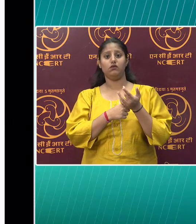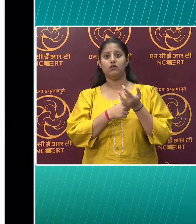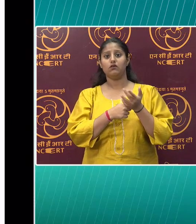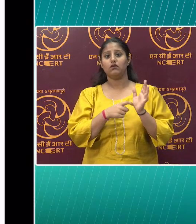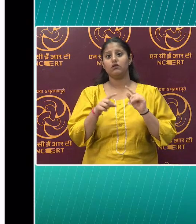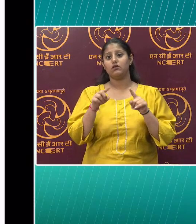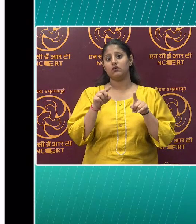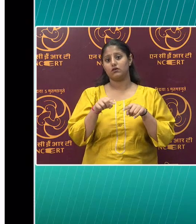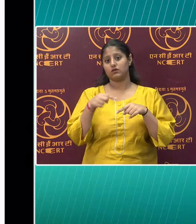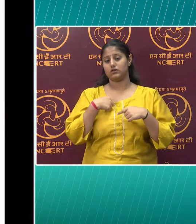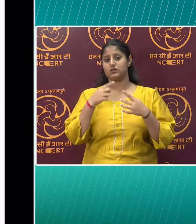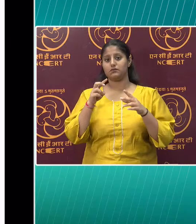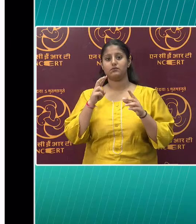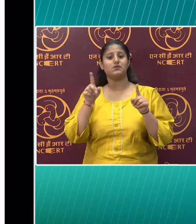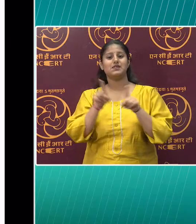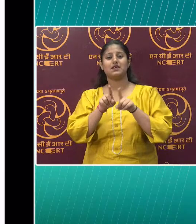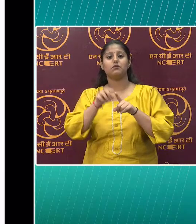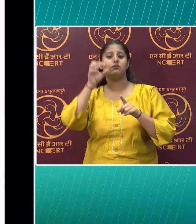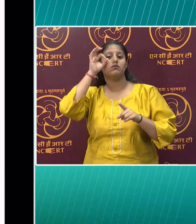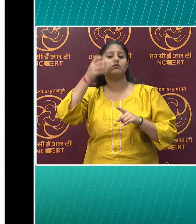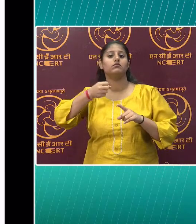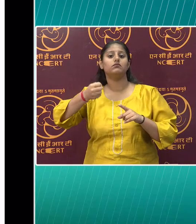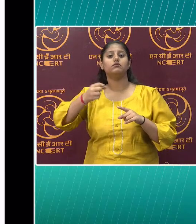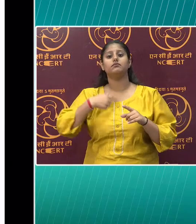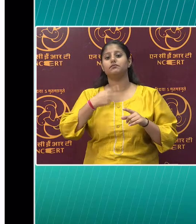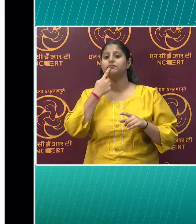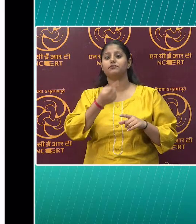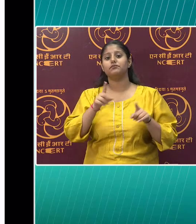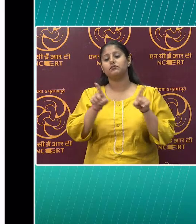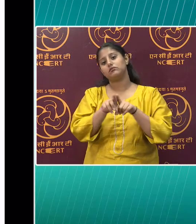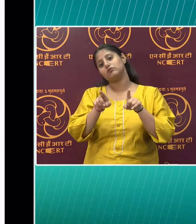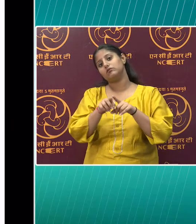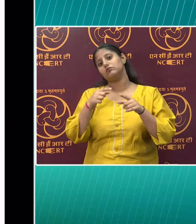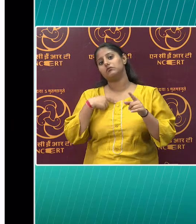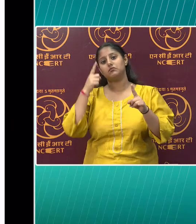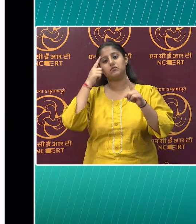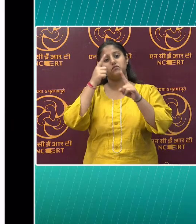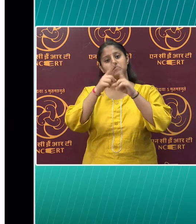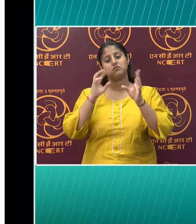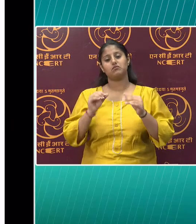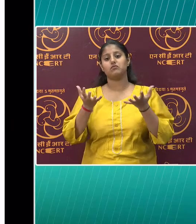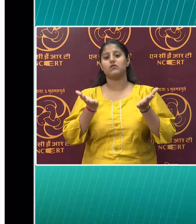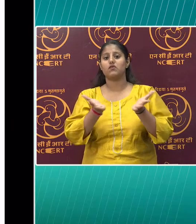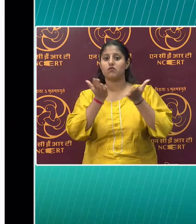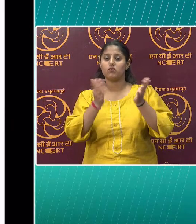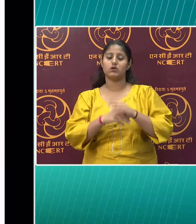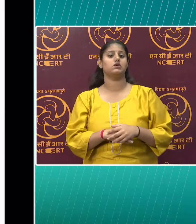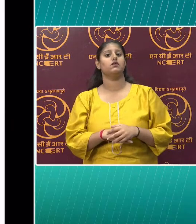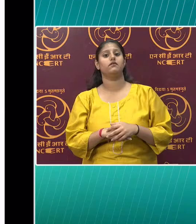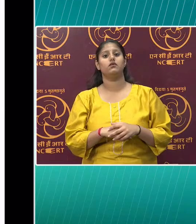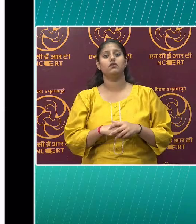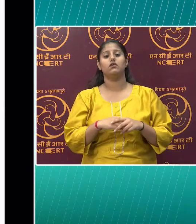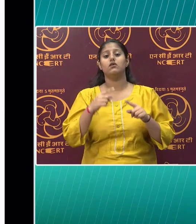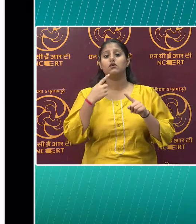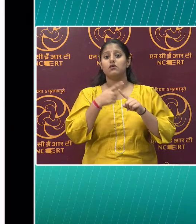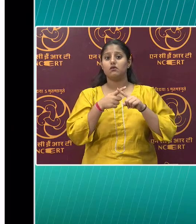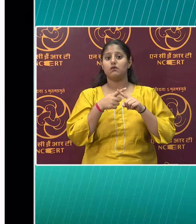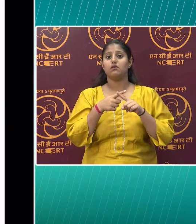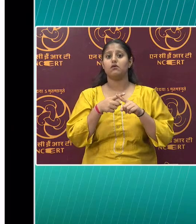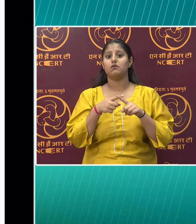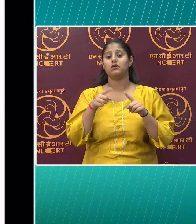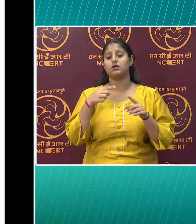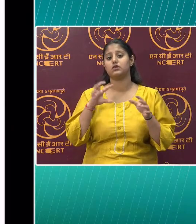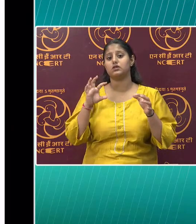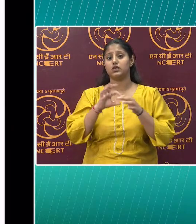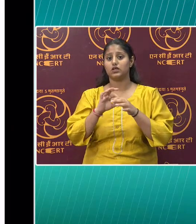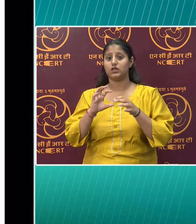what Mahatma Gandhi has said. Sad. We need to link our head, hands, and heart. And this also relates